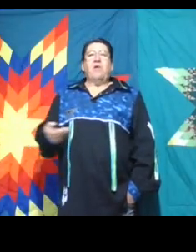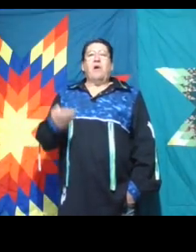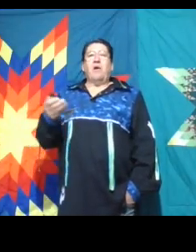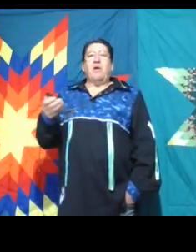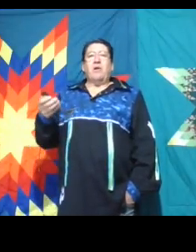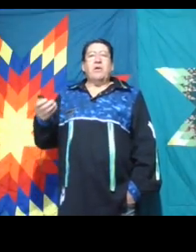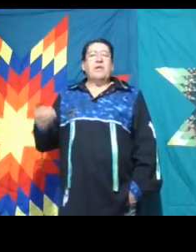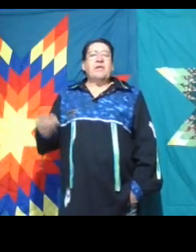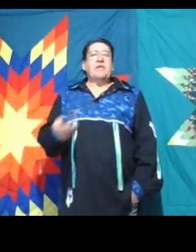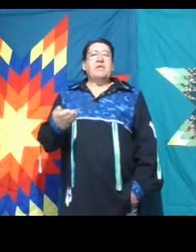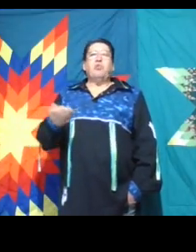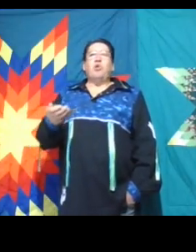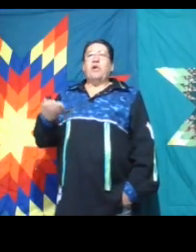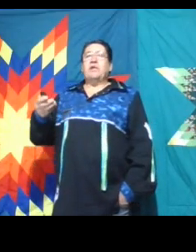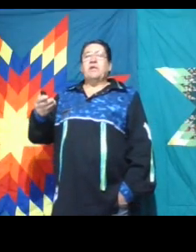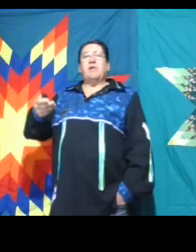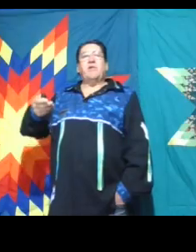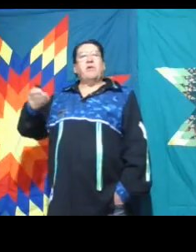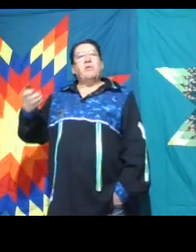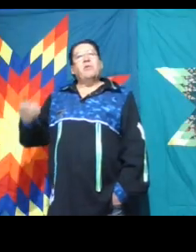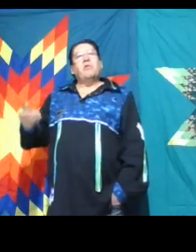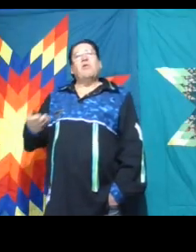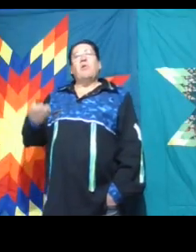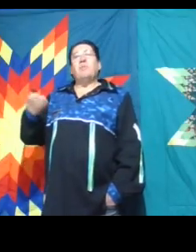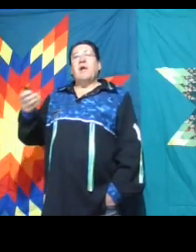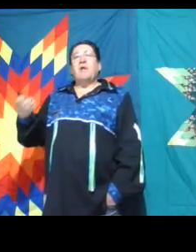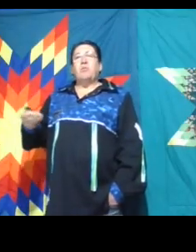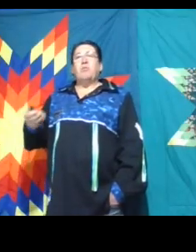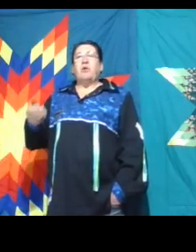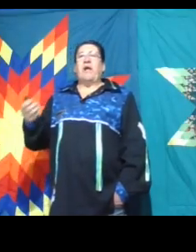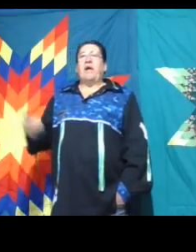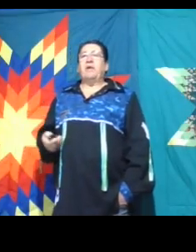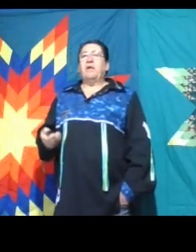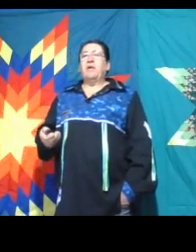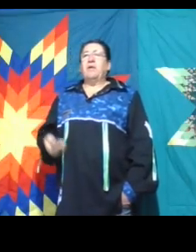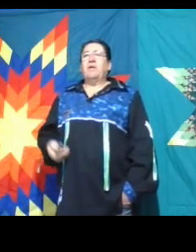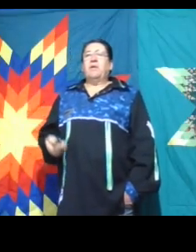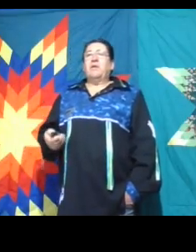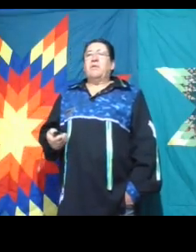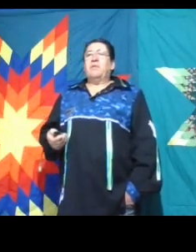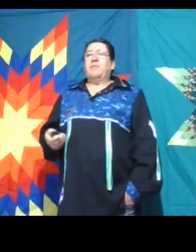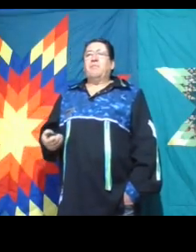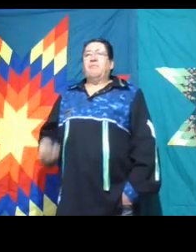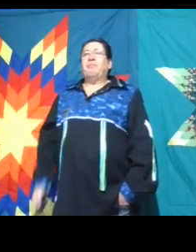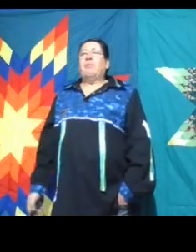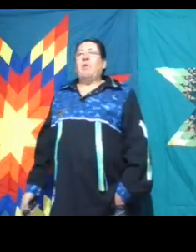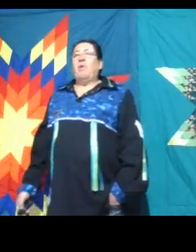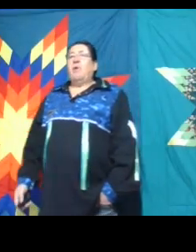for our Indigenous employees to grow up that corporate ladder.